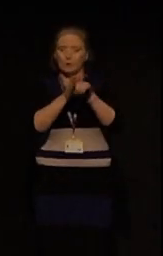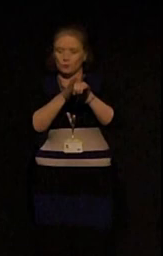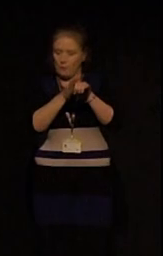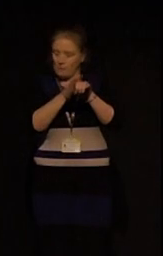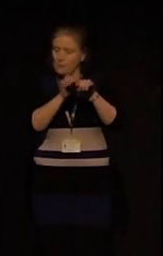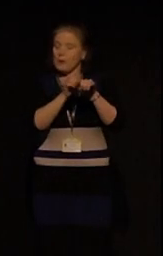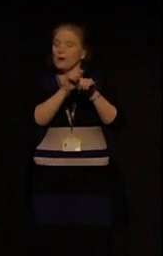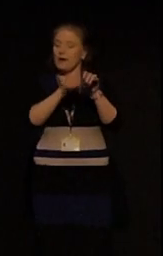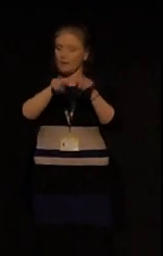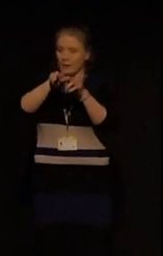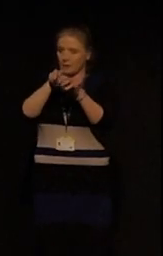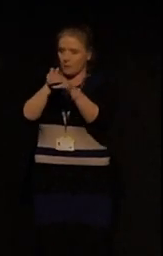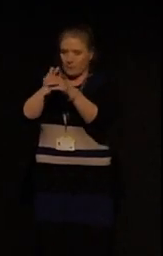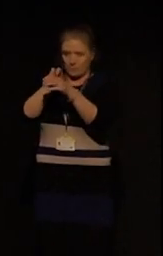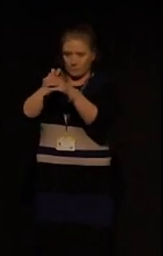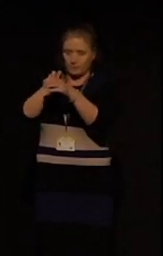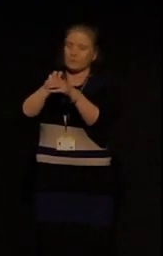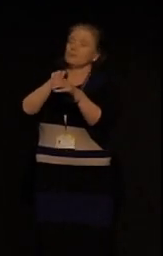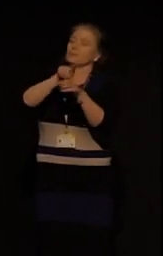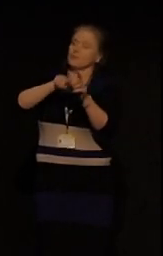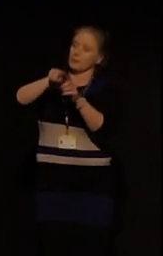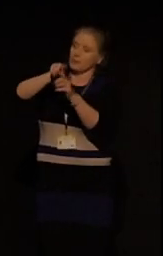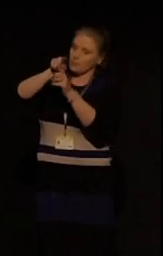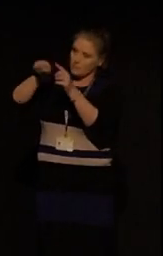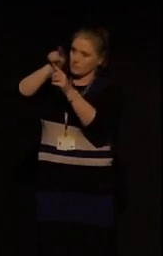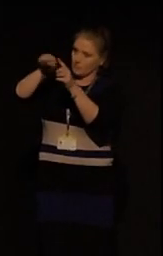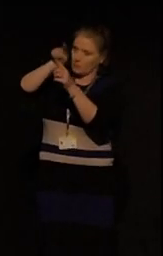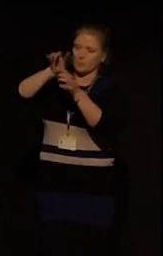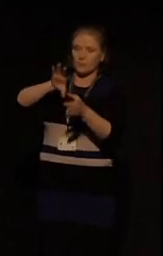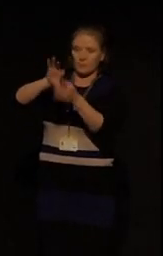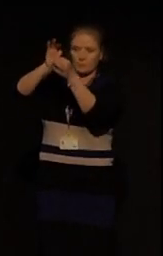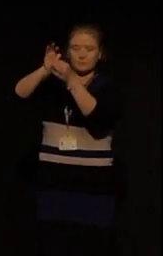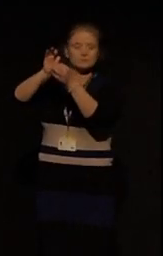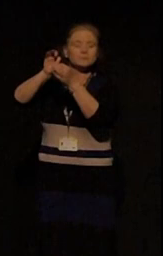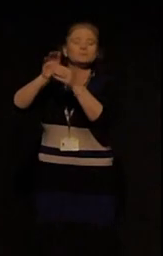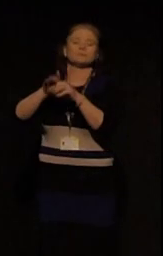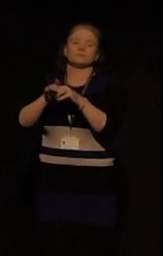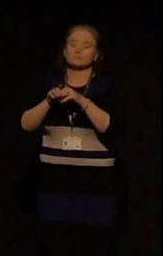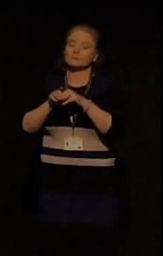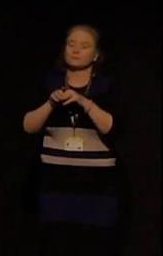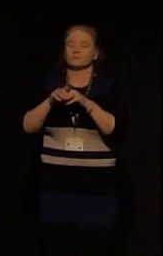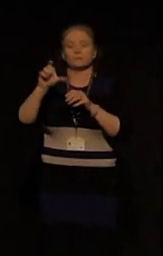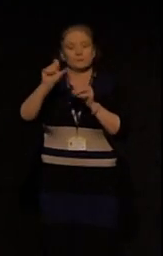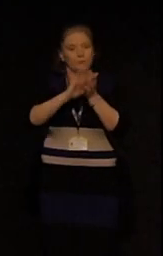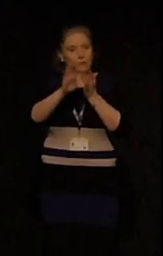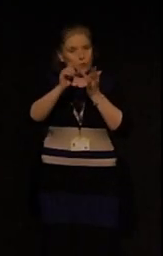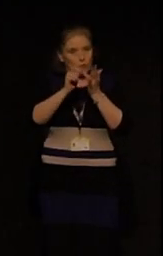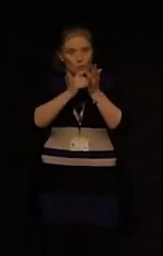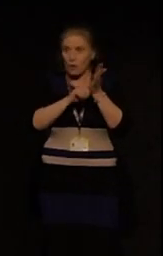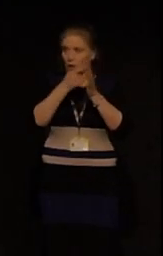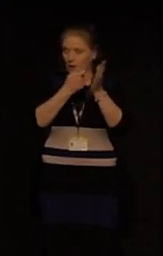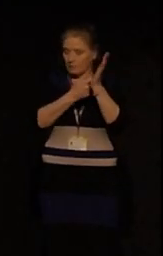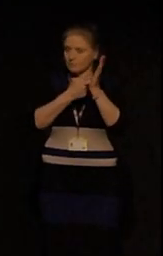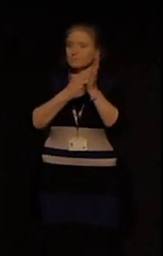move these bones over here, the middle ear ossicles, and deliver the sound into the structure we call the cochlea. This looks